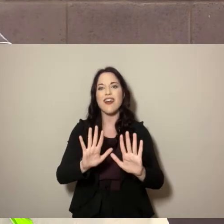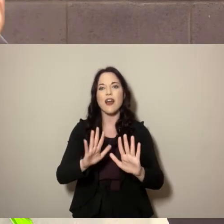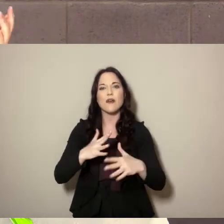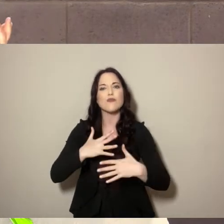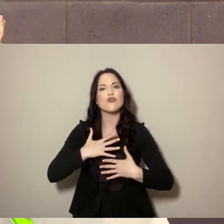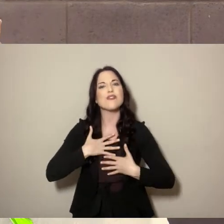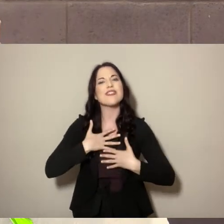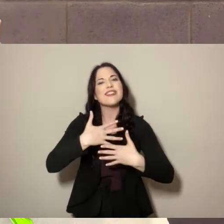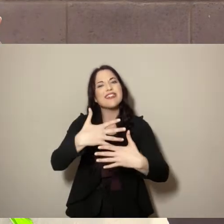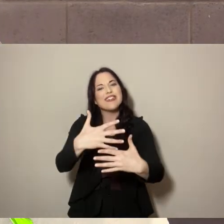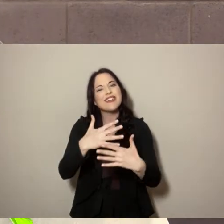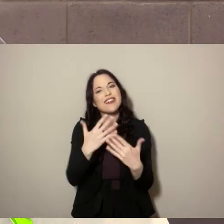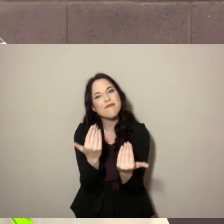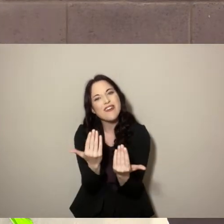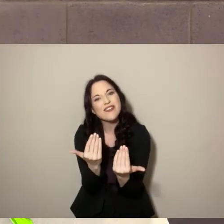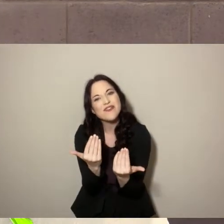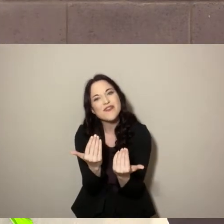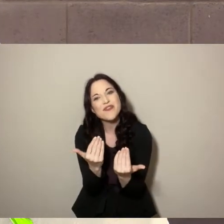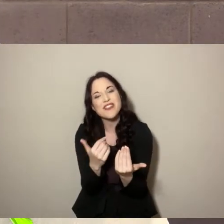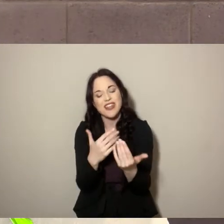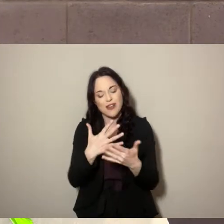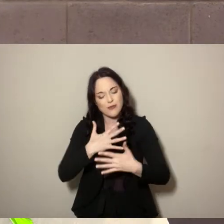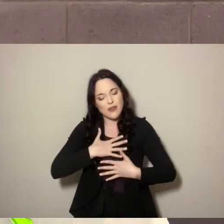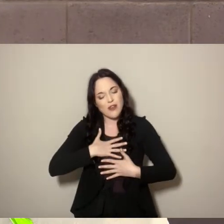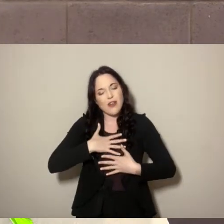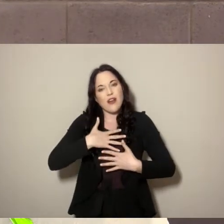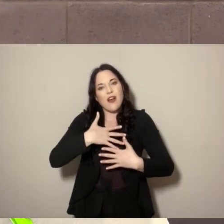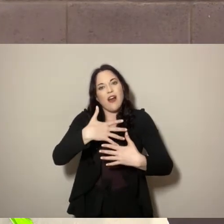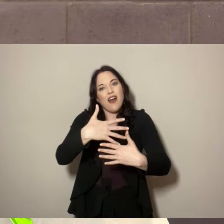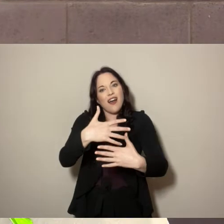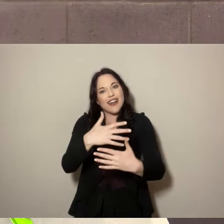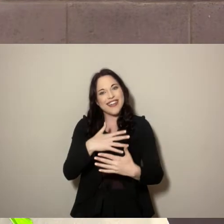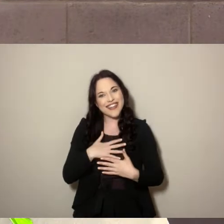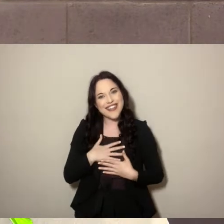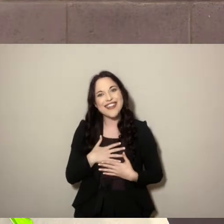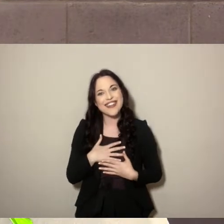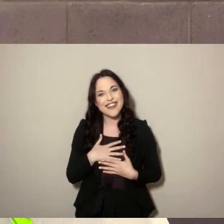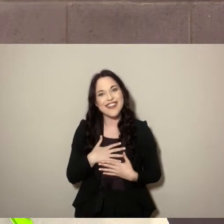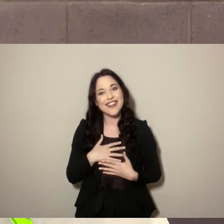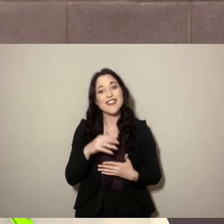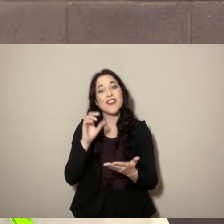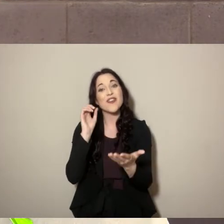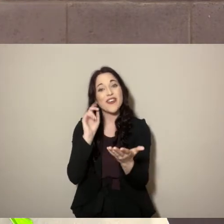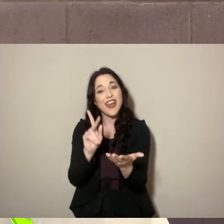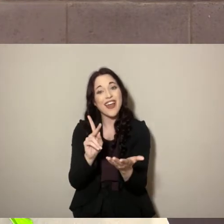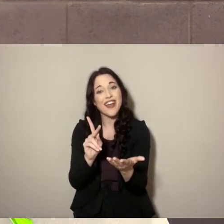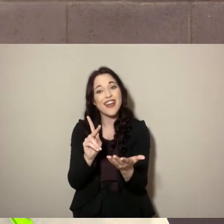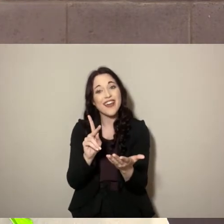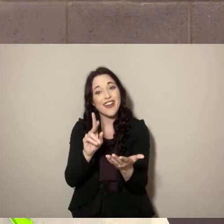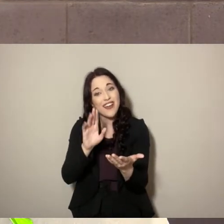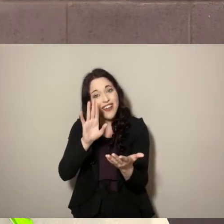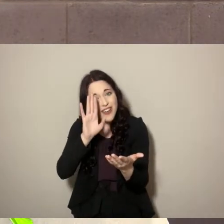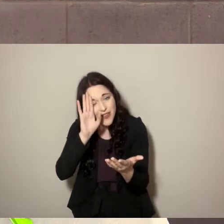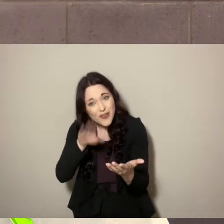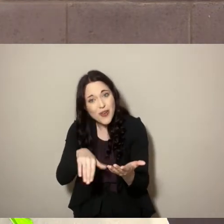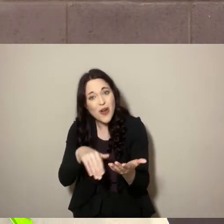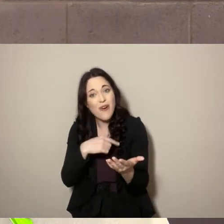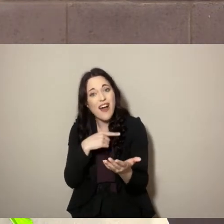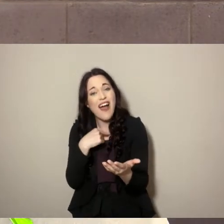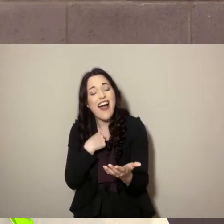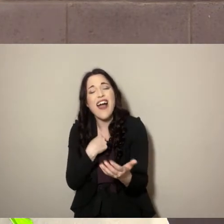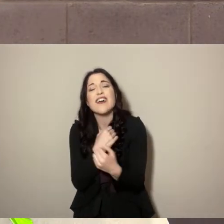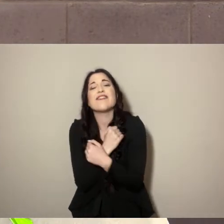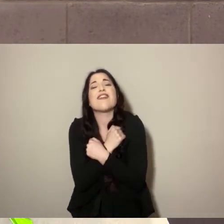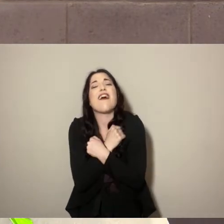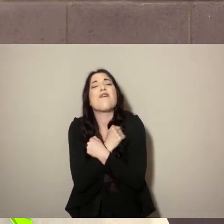me. I'm breathing with you. Do you know how loved you are?